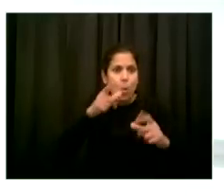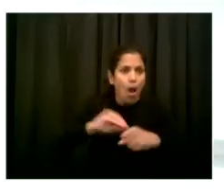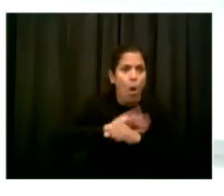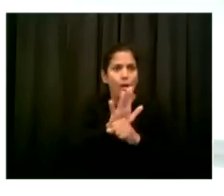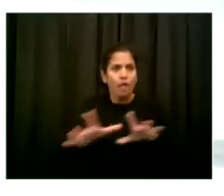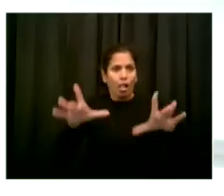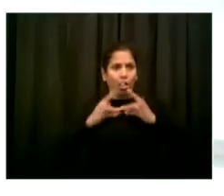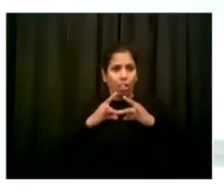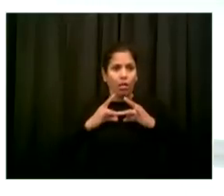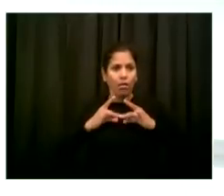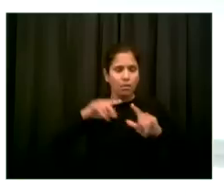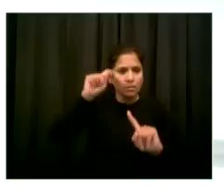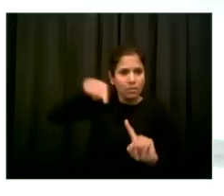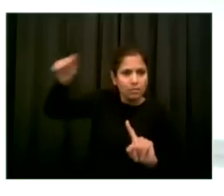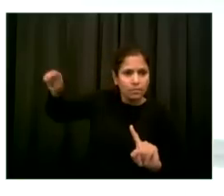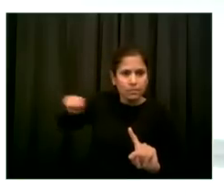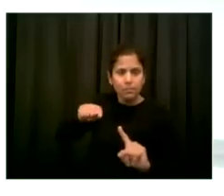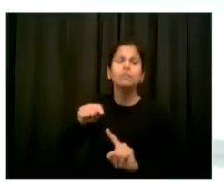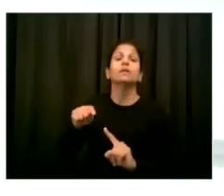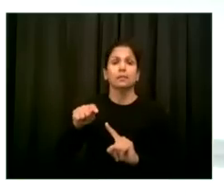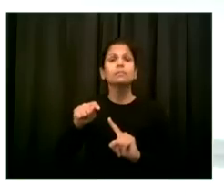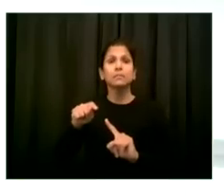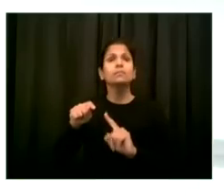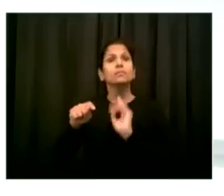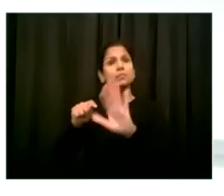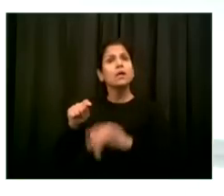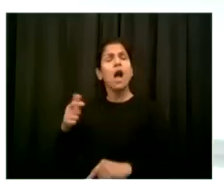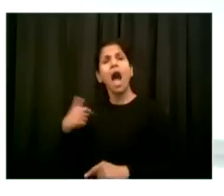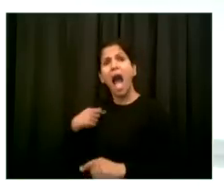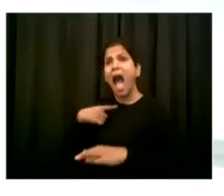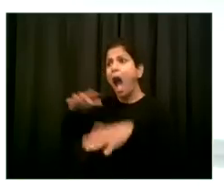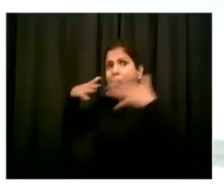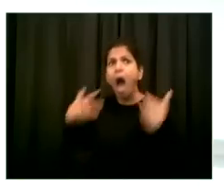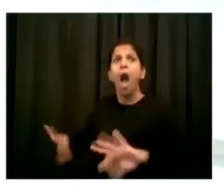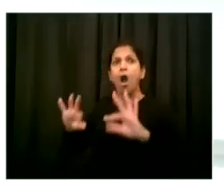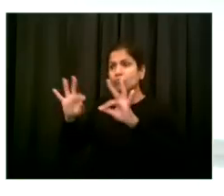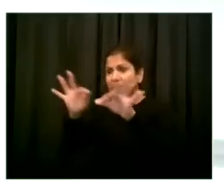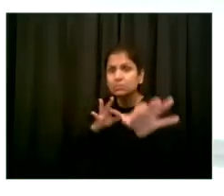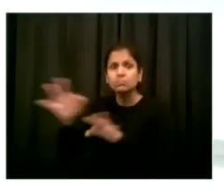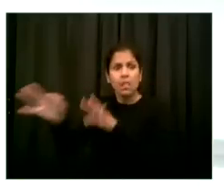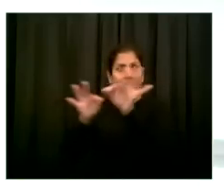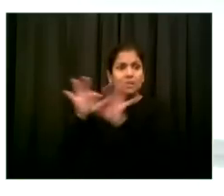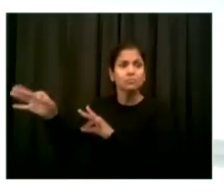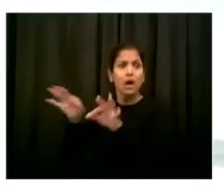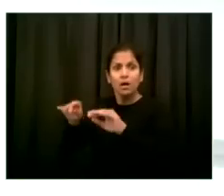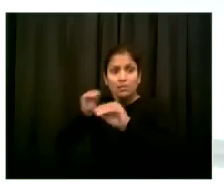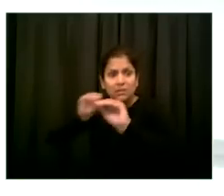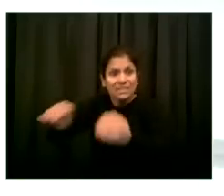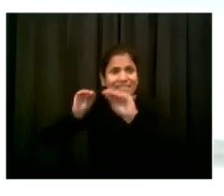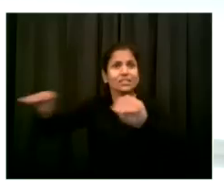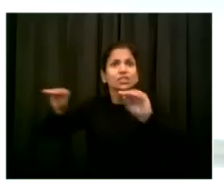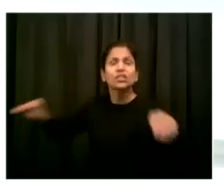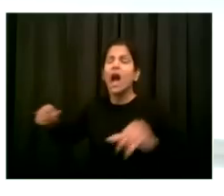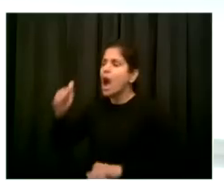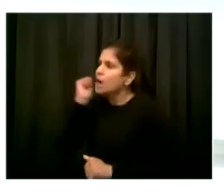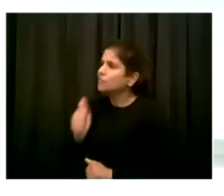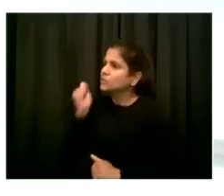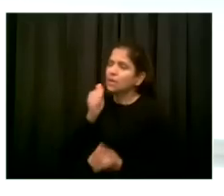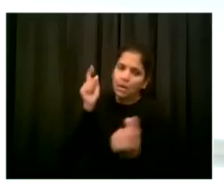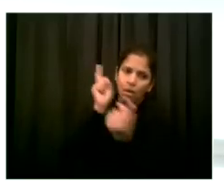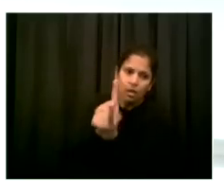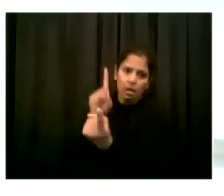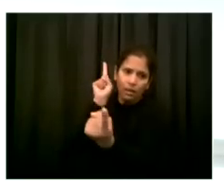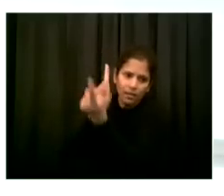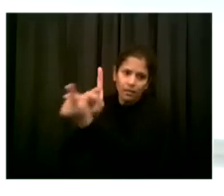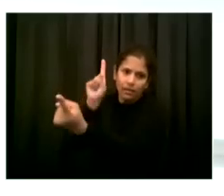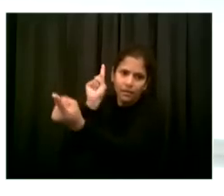have been communicating those results over the last few days, but also the last few weeks as we started to see upticks